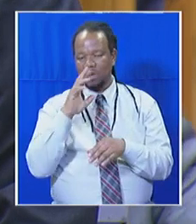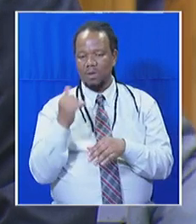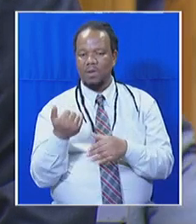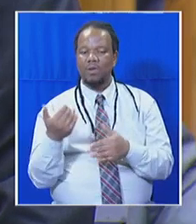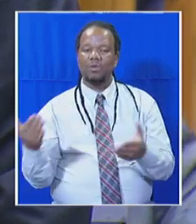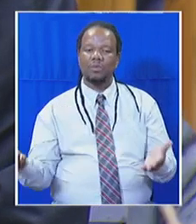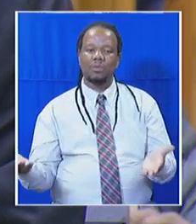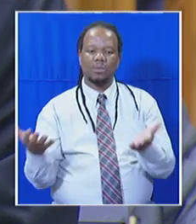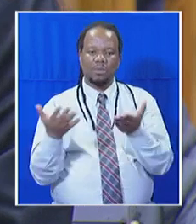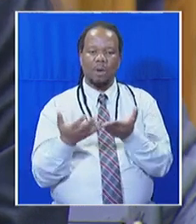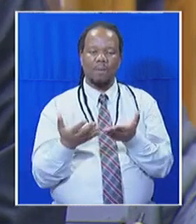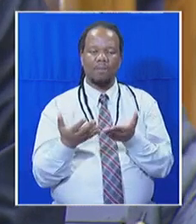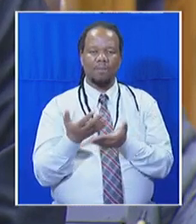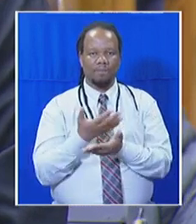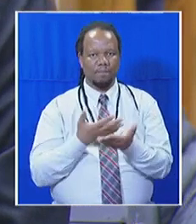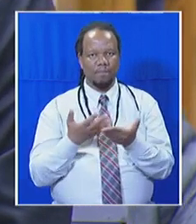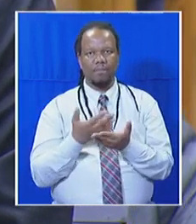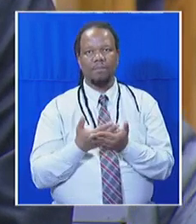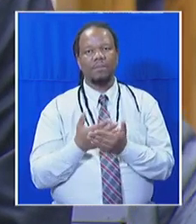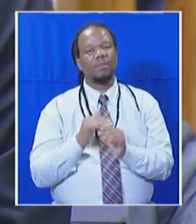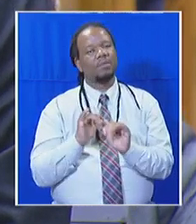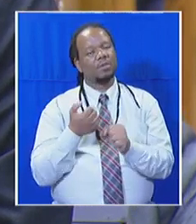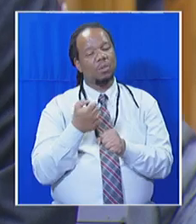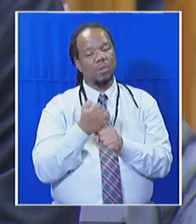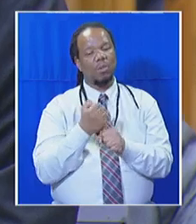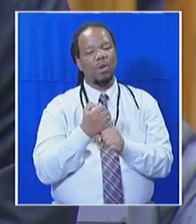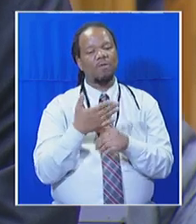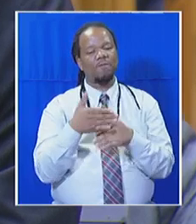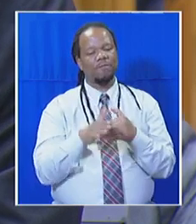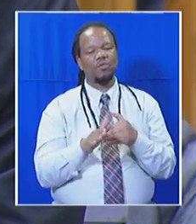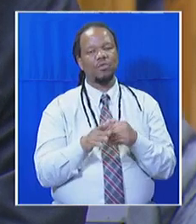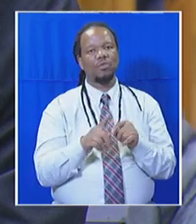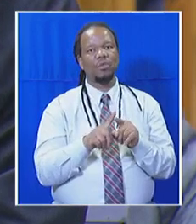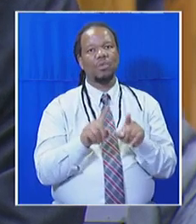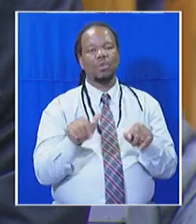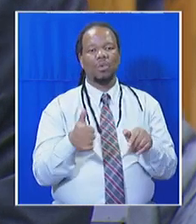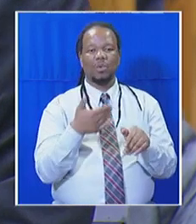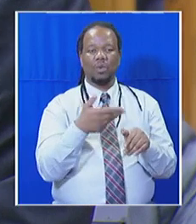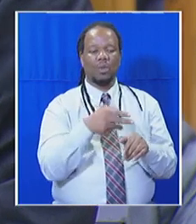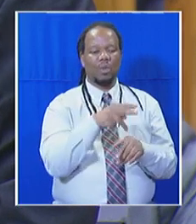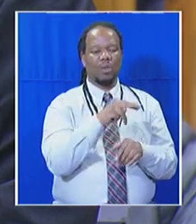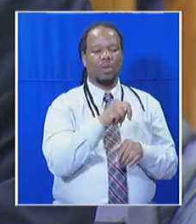on that. There's been a lot of work which has been done on the side of Ingome to ensure that there is